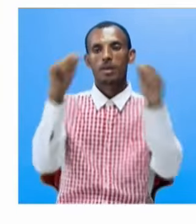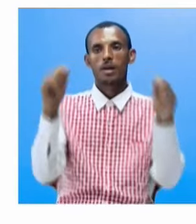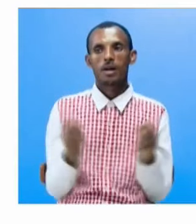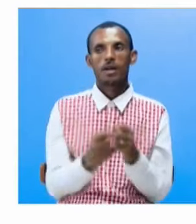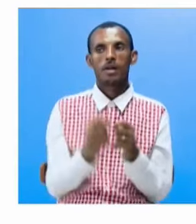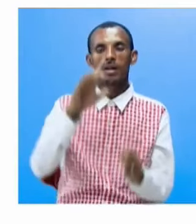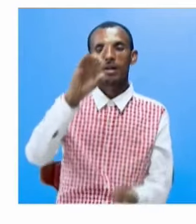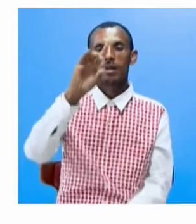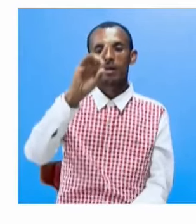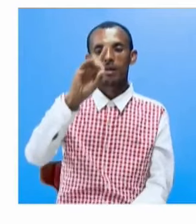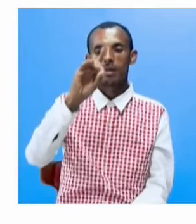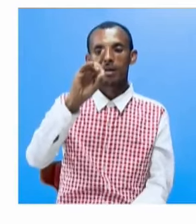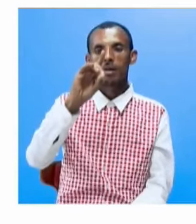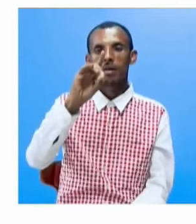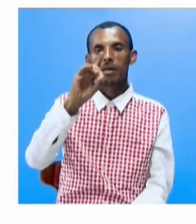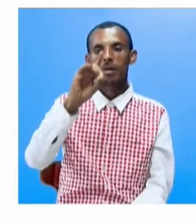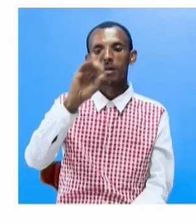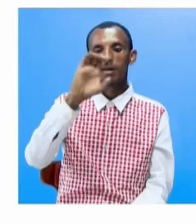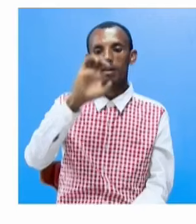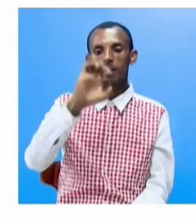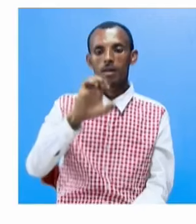DEF.